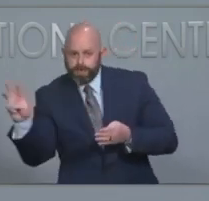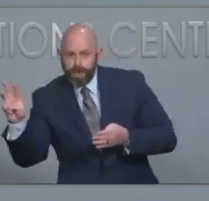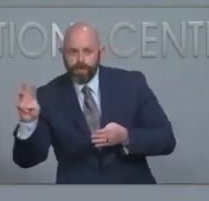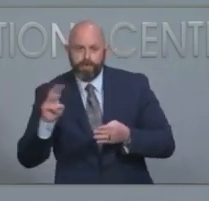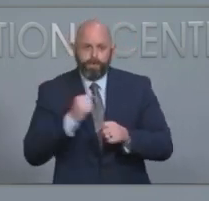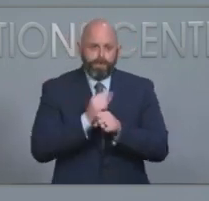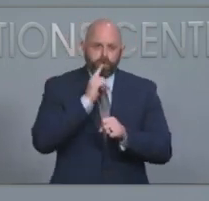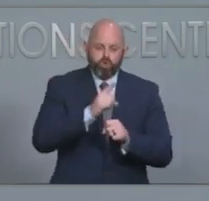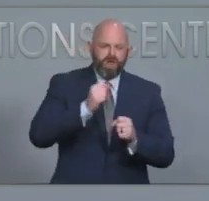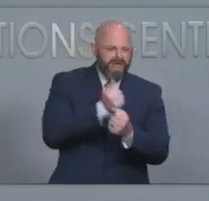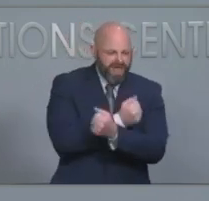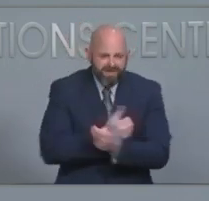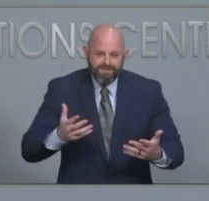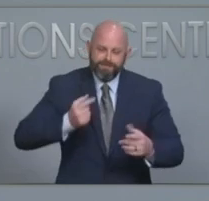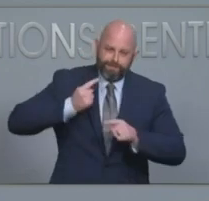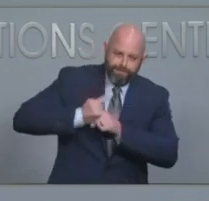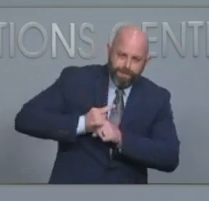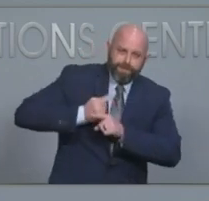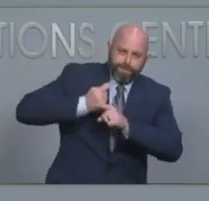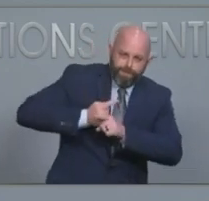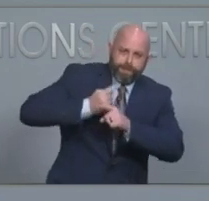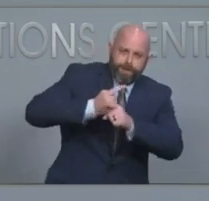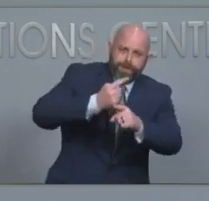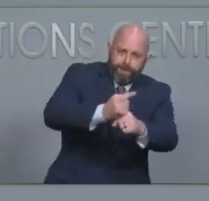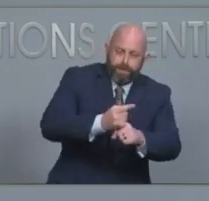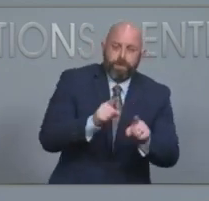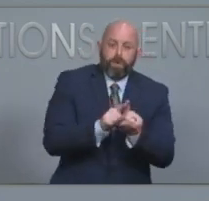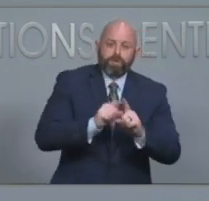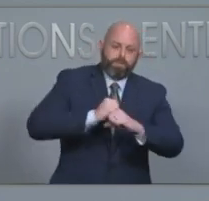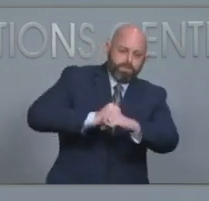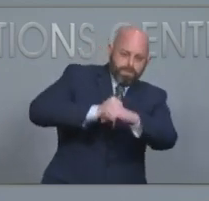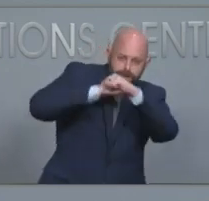sure that they are accurate and to safeguard